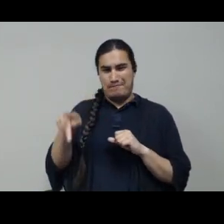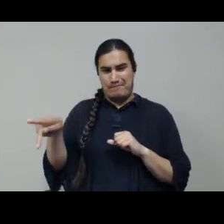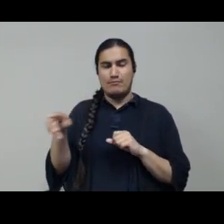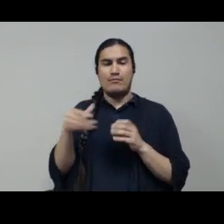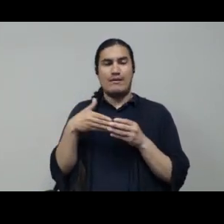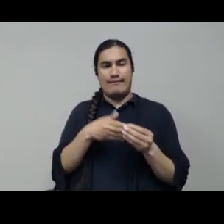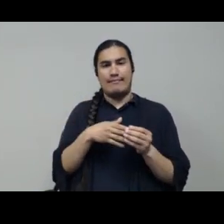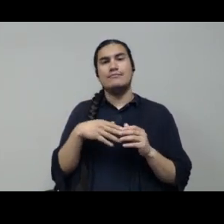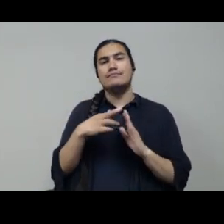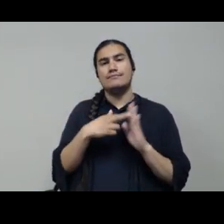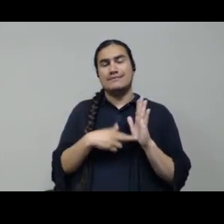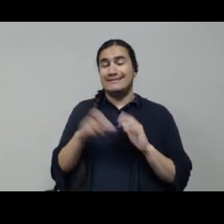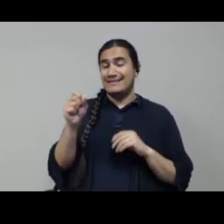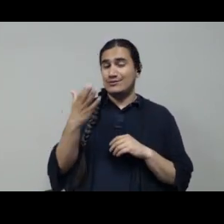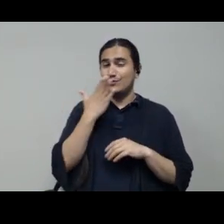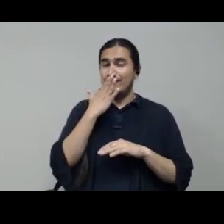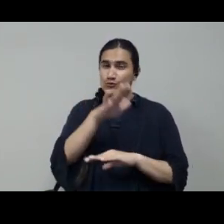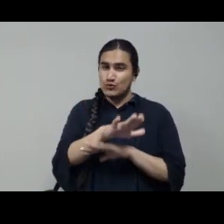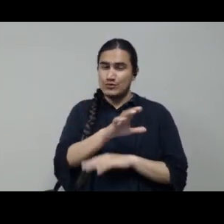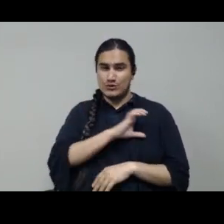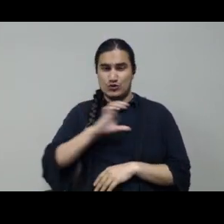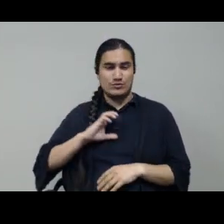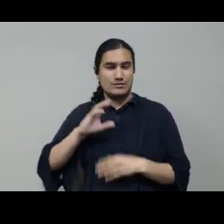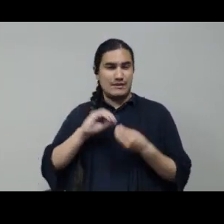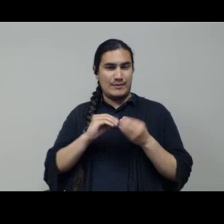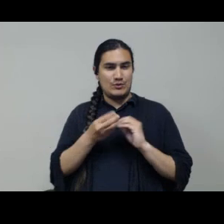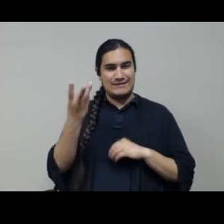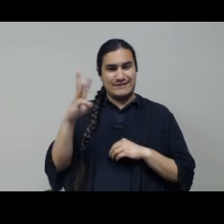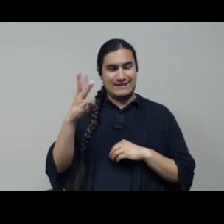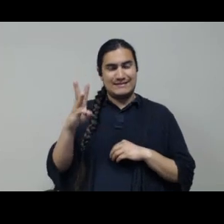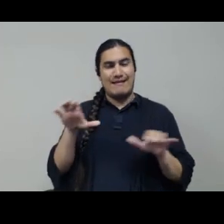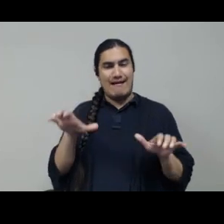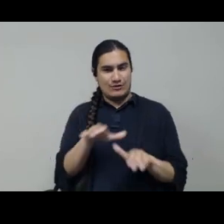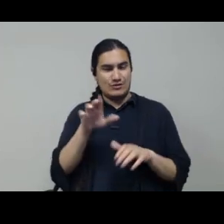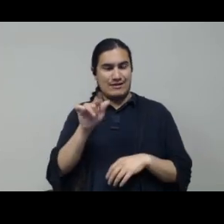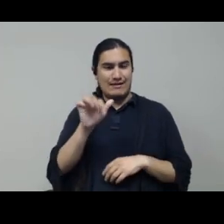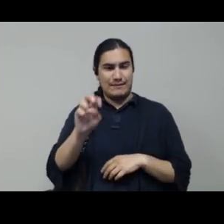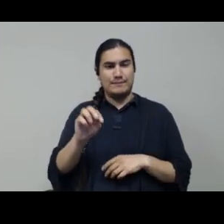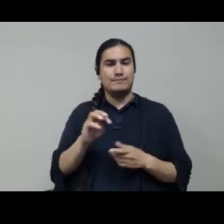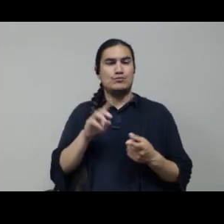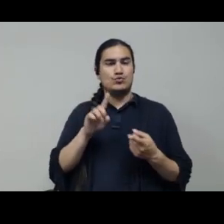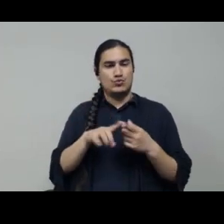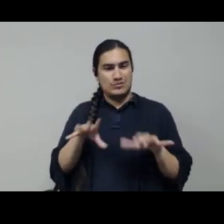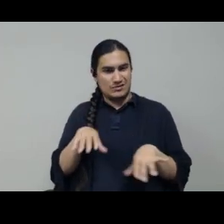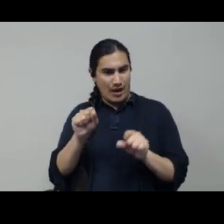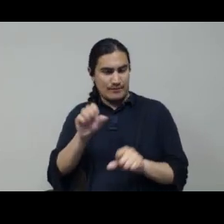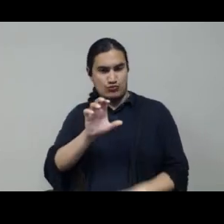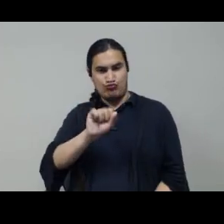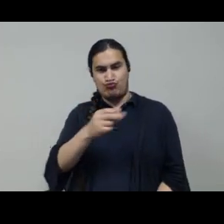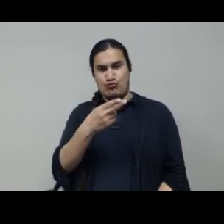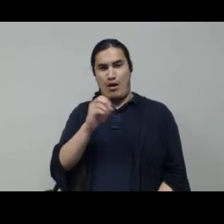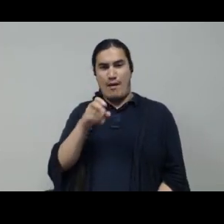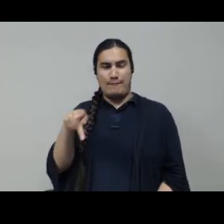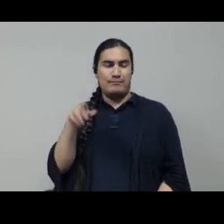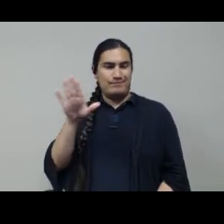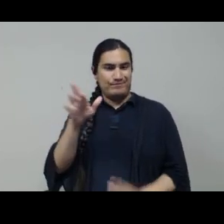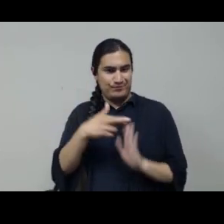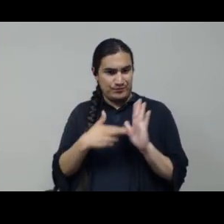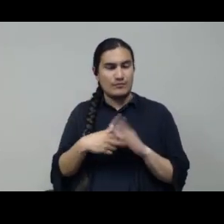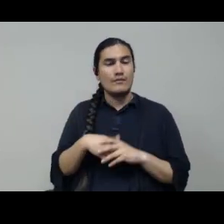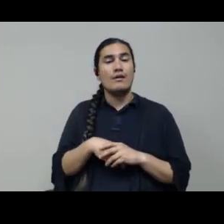good afternoon, commissioners. Item number 17 is an action item to adopt the shop guidelines. We have